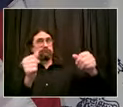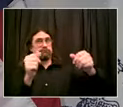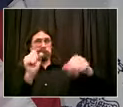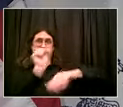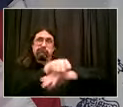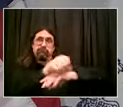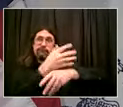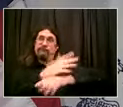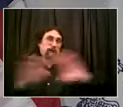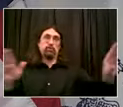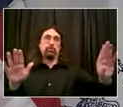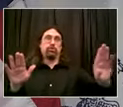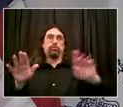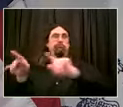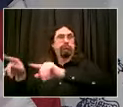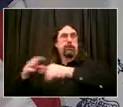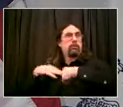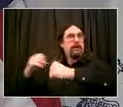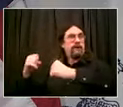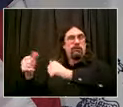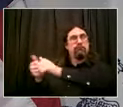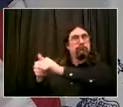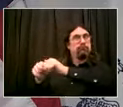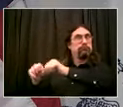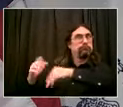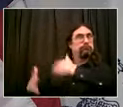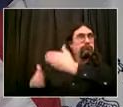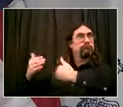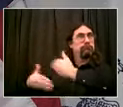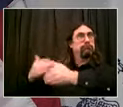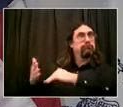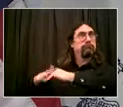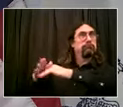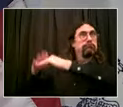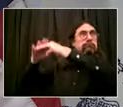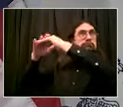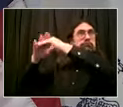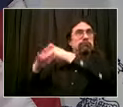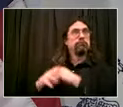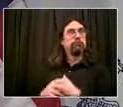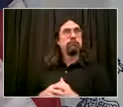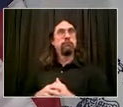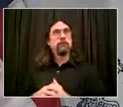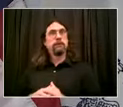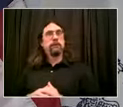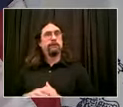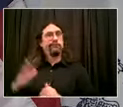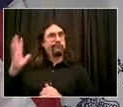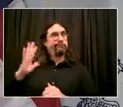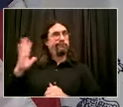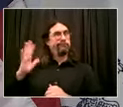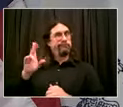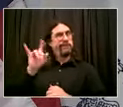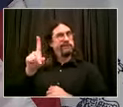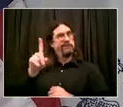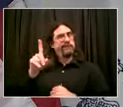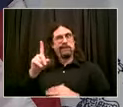of the coronavirus. We put out in the fall and into January with the State of the City a variety